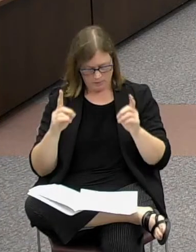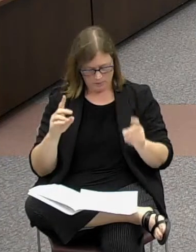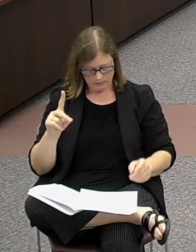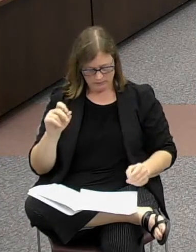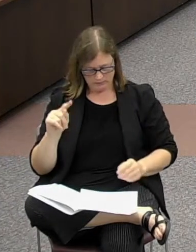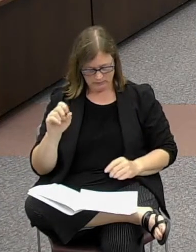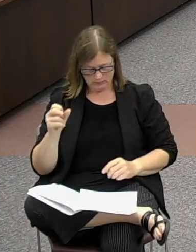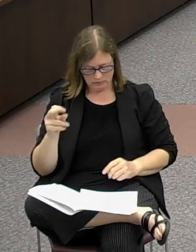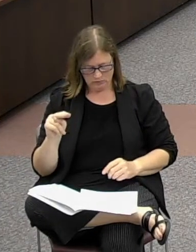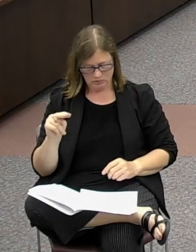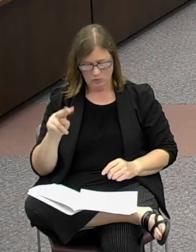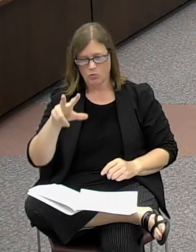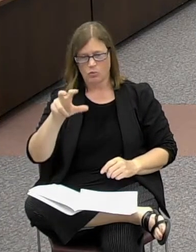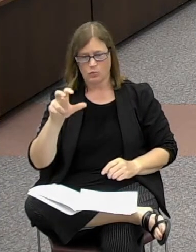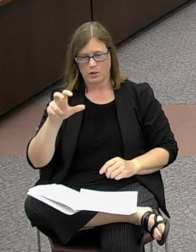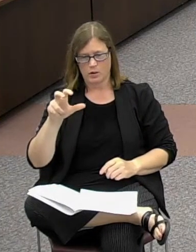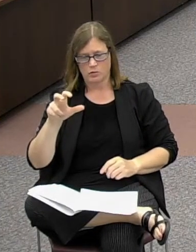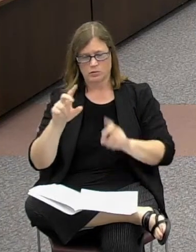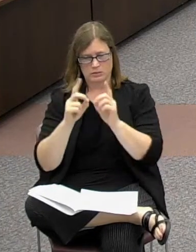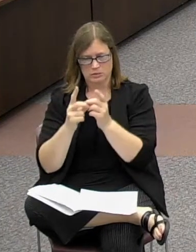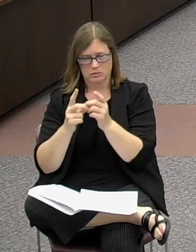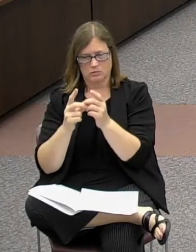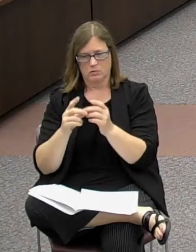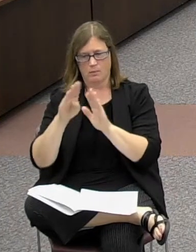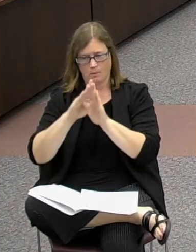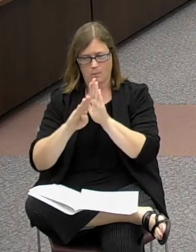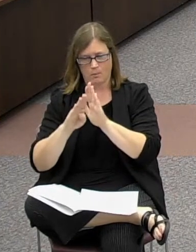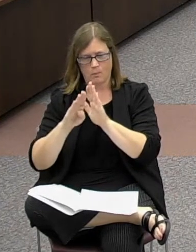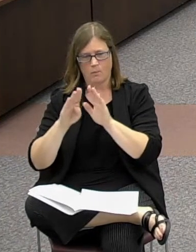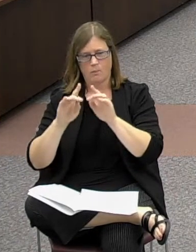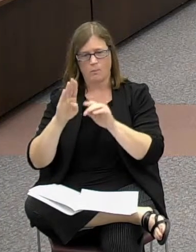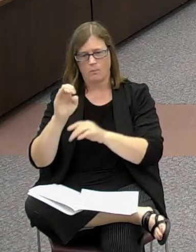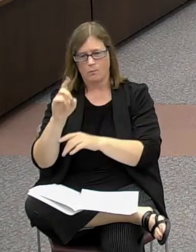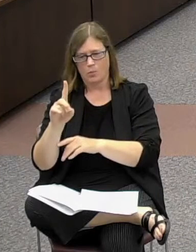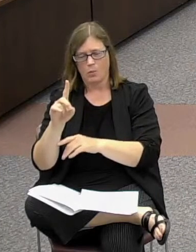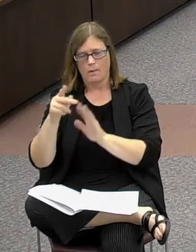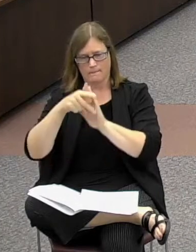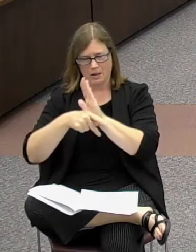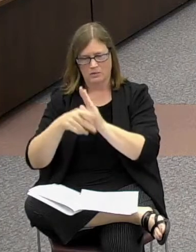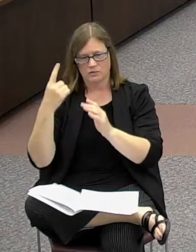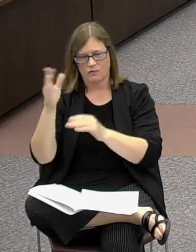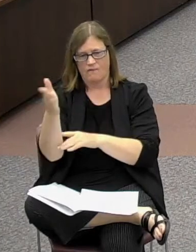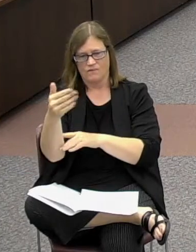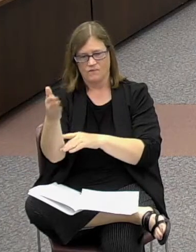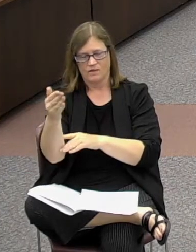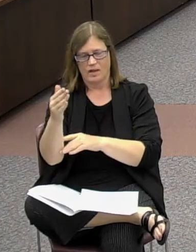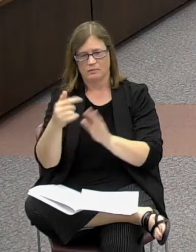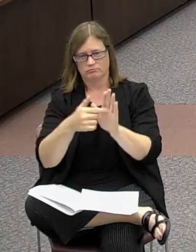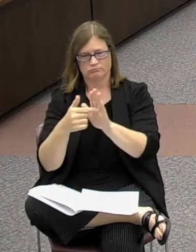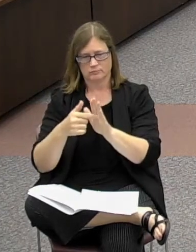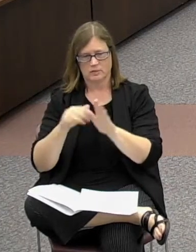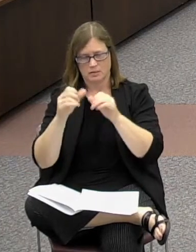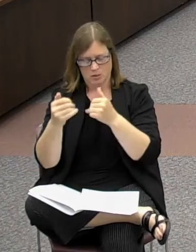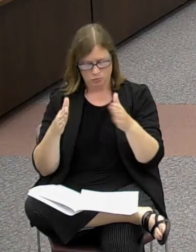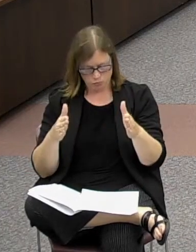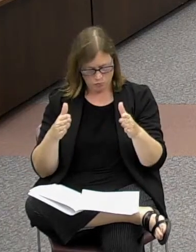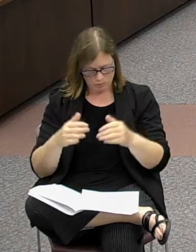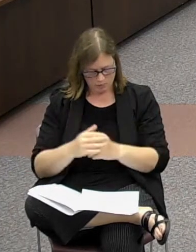District 300, for board policy related to flag display in classrooms. It was received June 24,